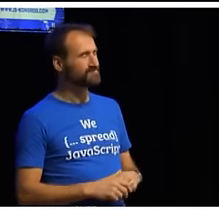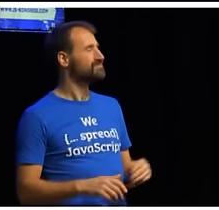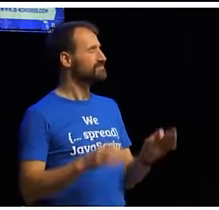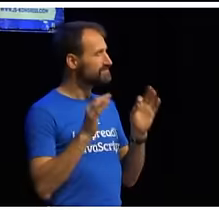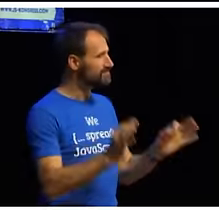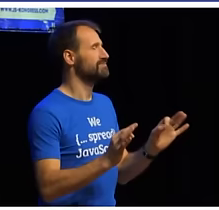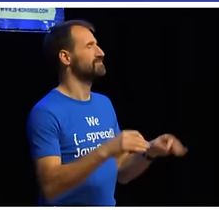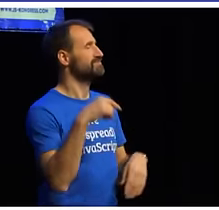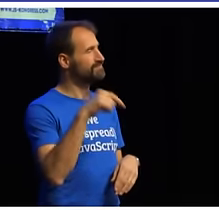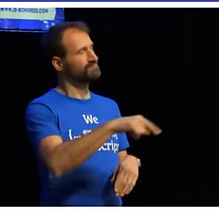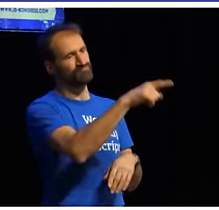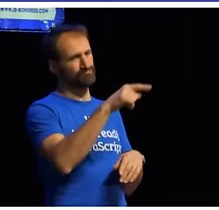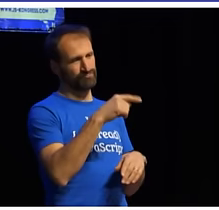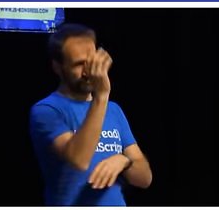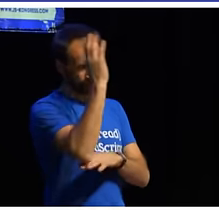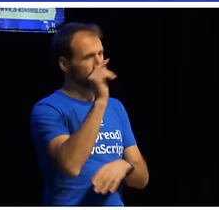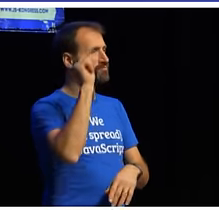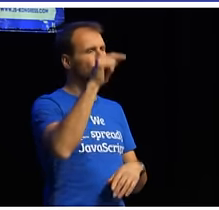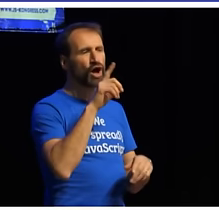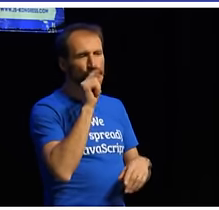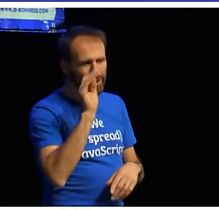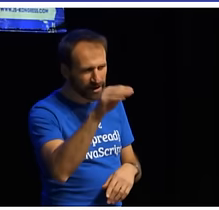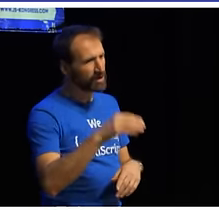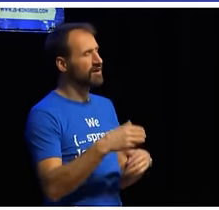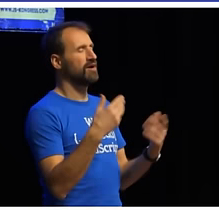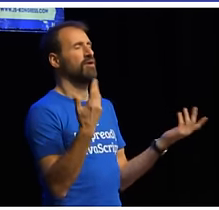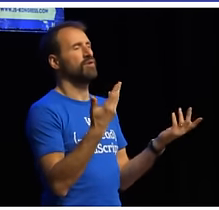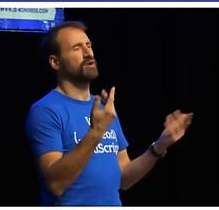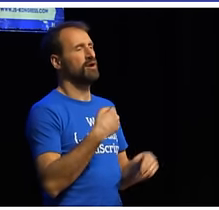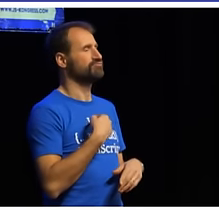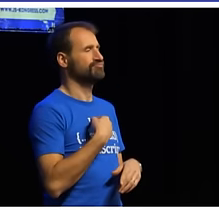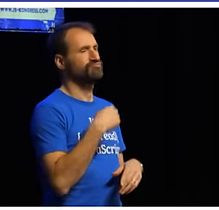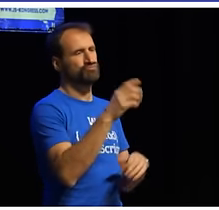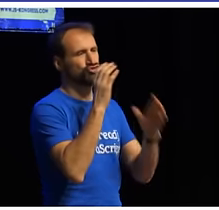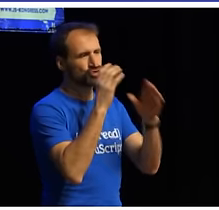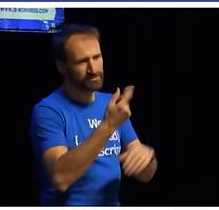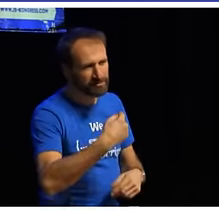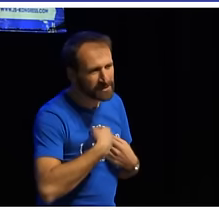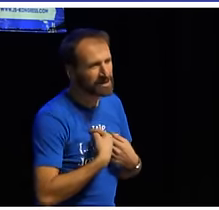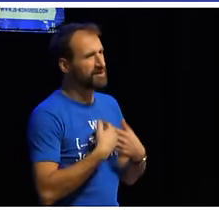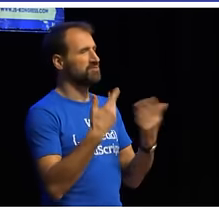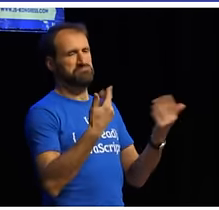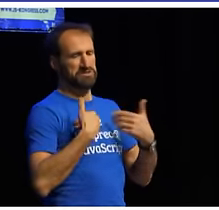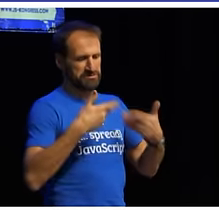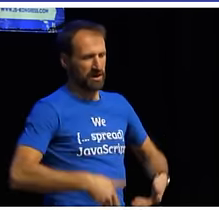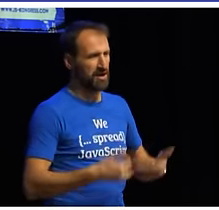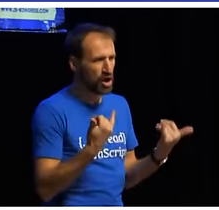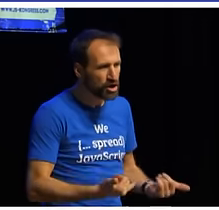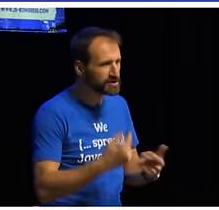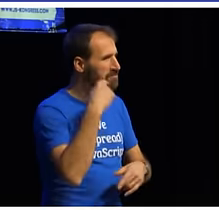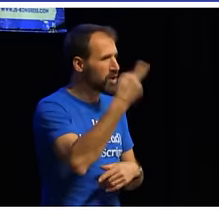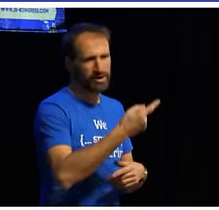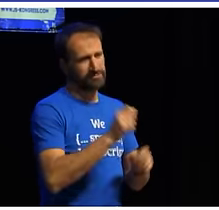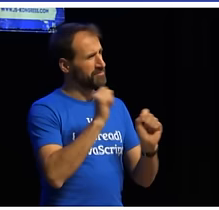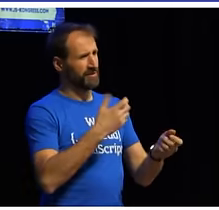you can find me on Twitter afterwards or chat with me. I'm here today and tomorrow, so we can actually talk about this